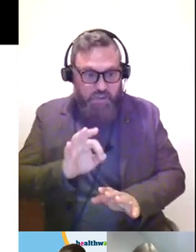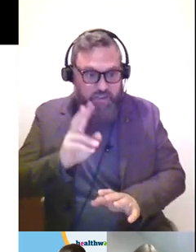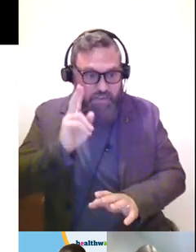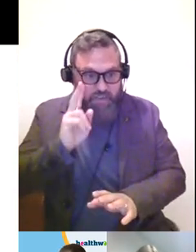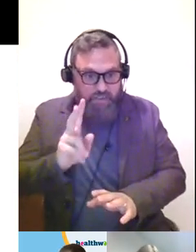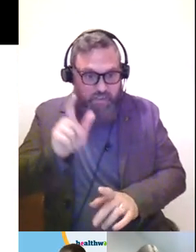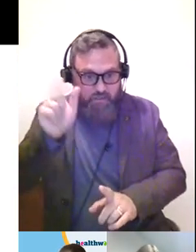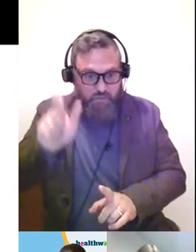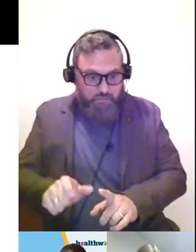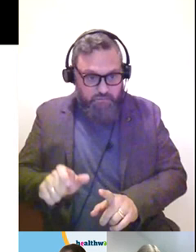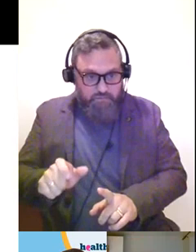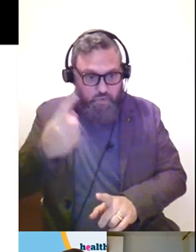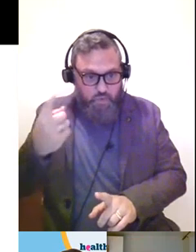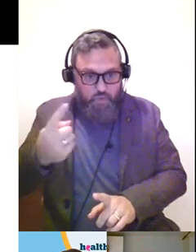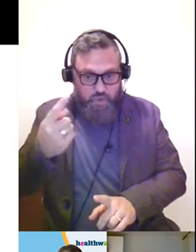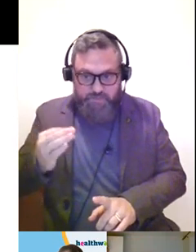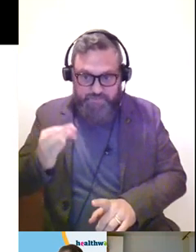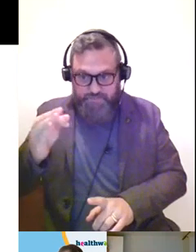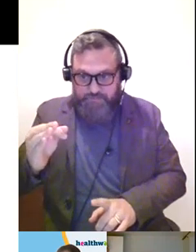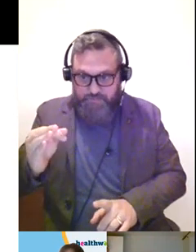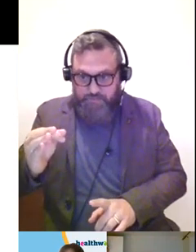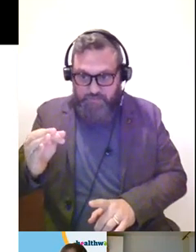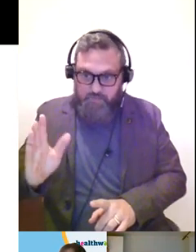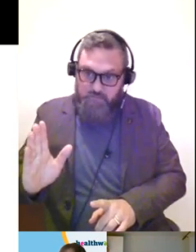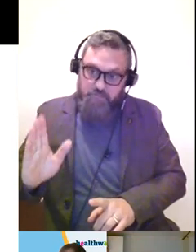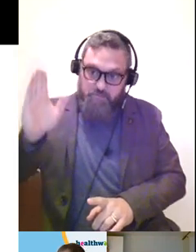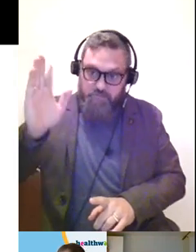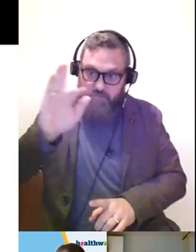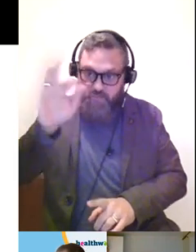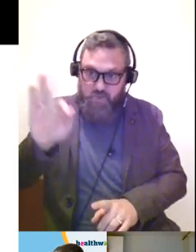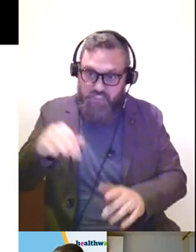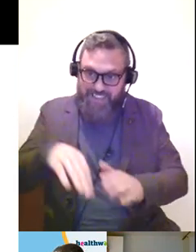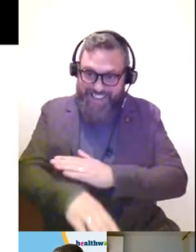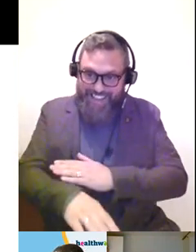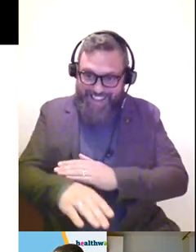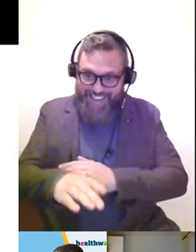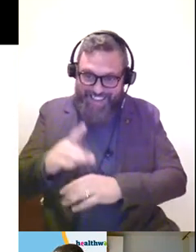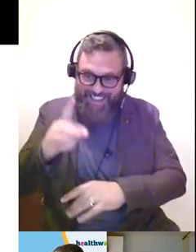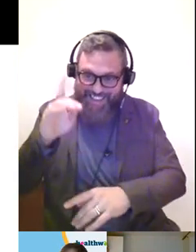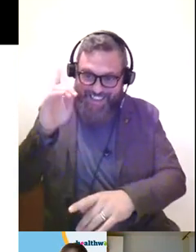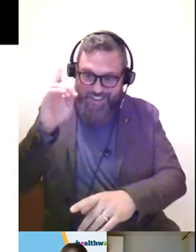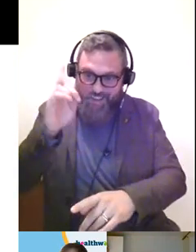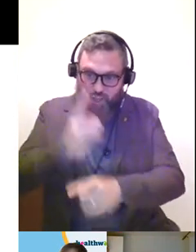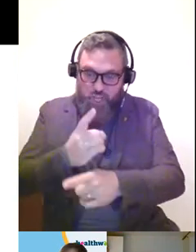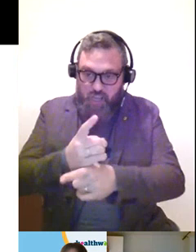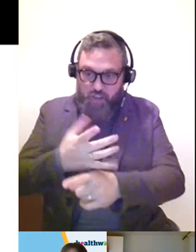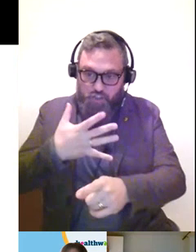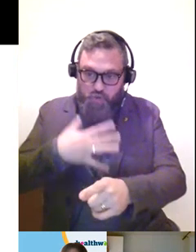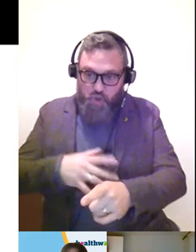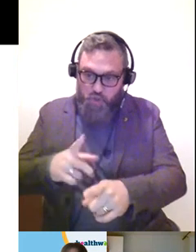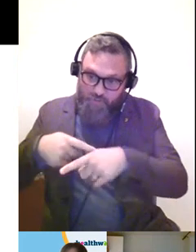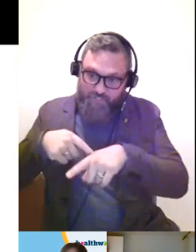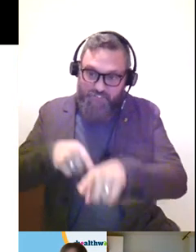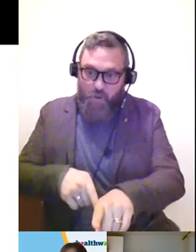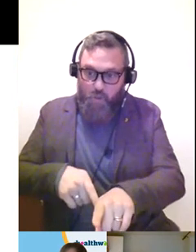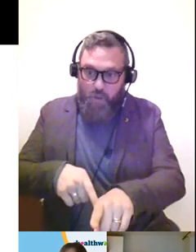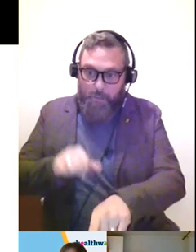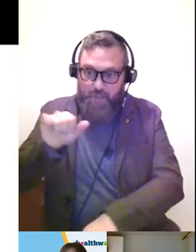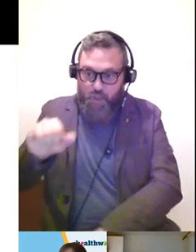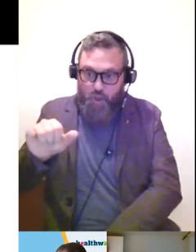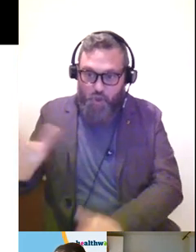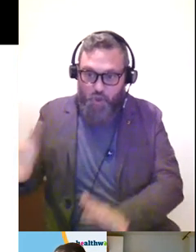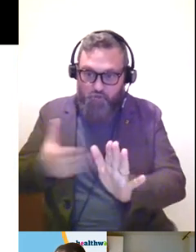who asked the question in the chat has their hand up. Did you want to come back on that at all? Did you want to follow up on that, your